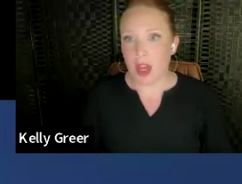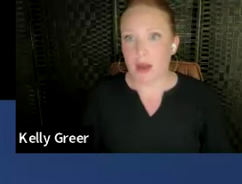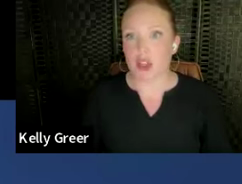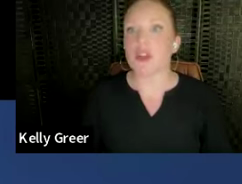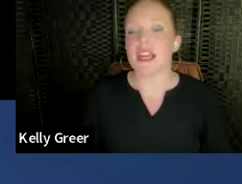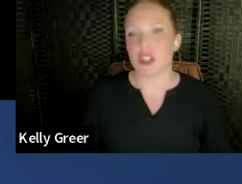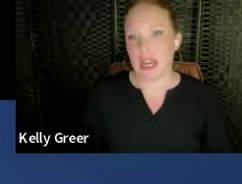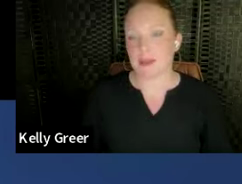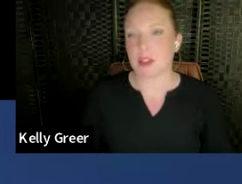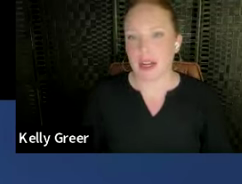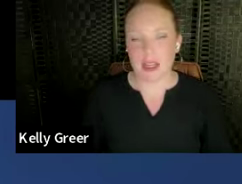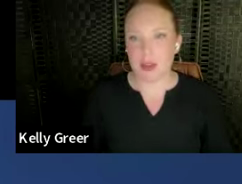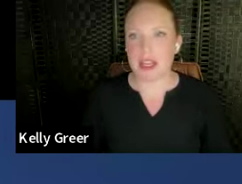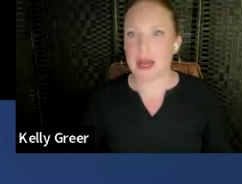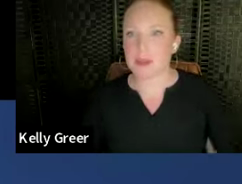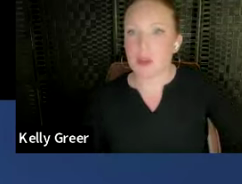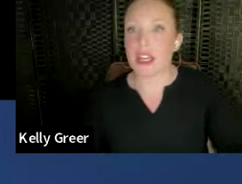hospital.